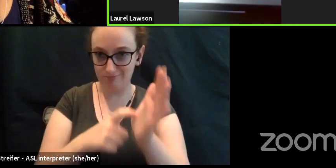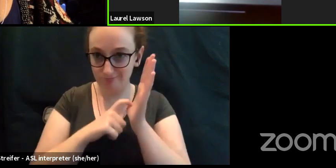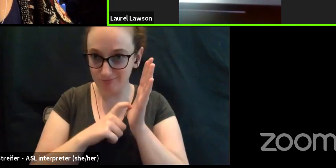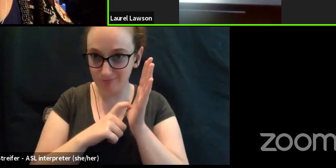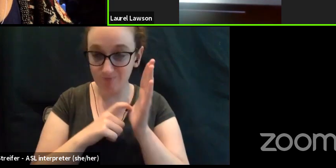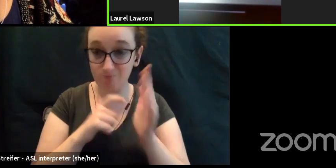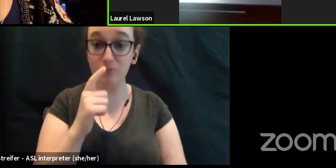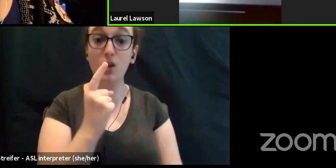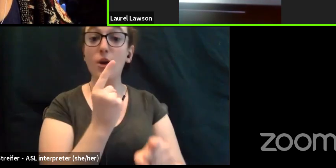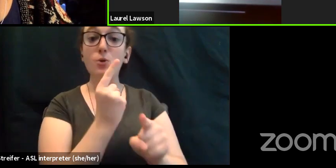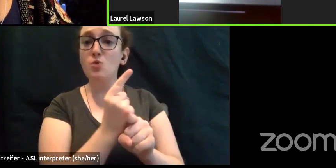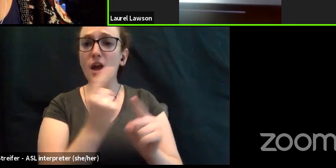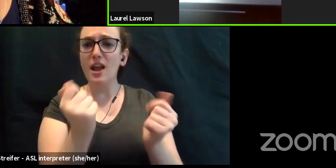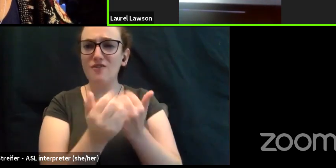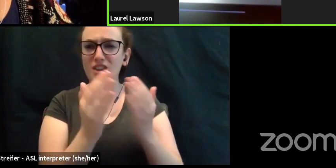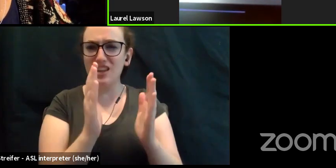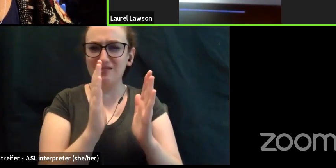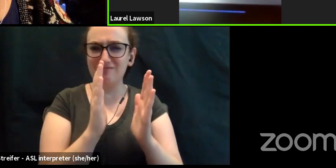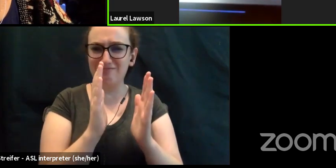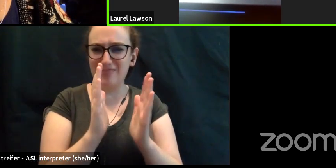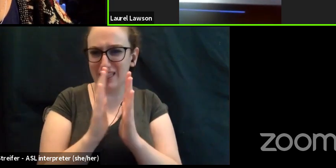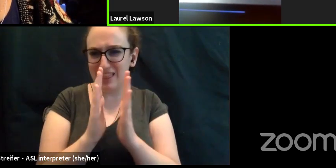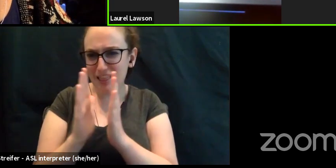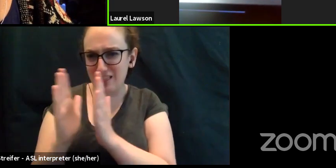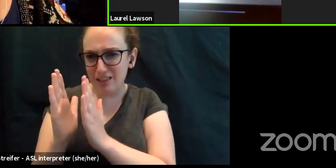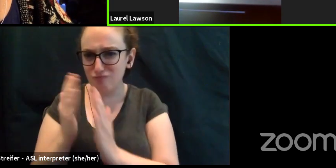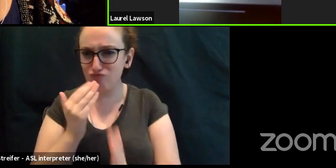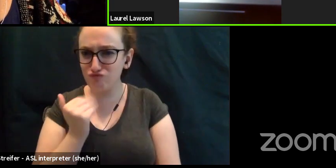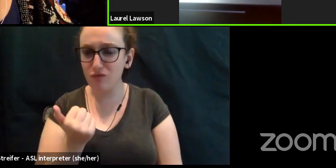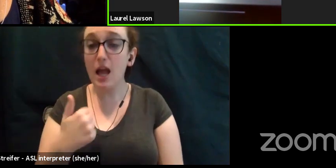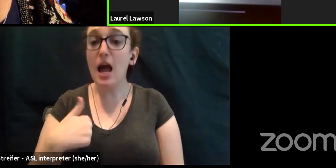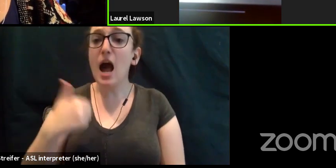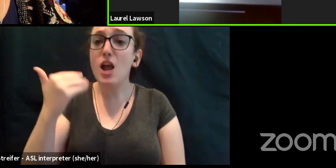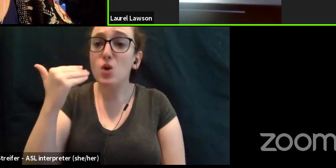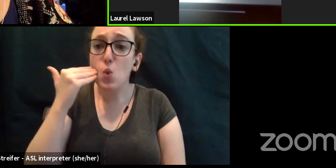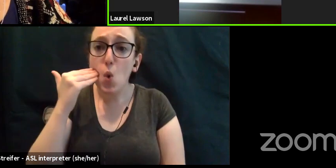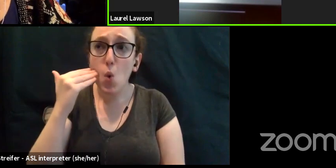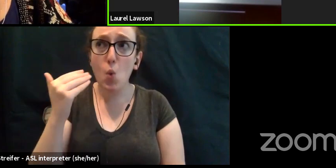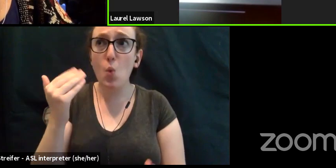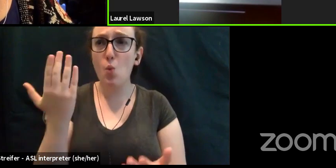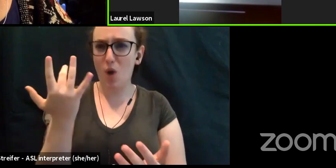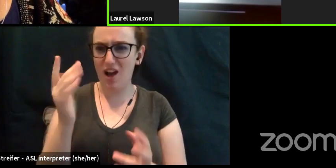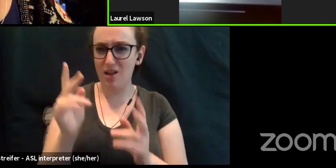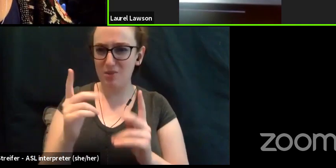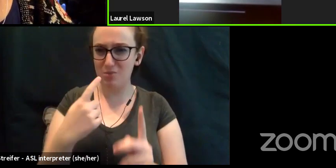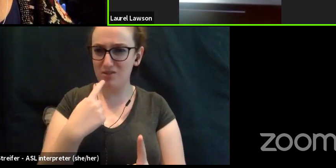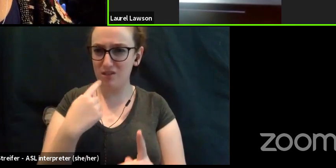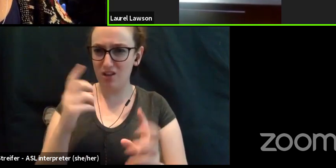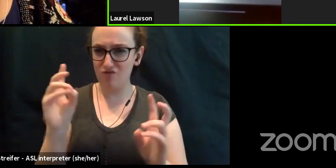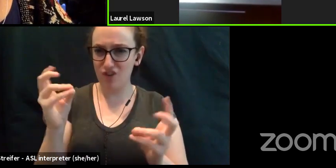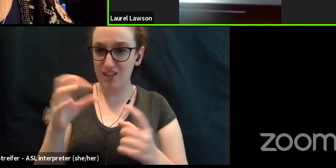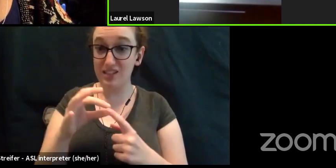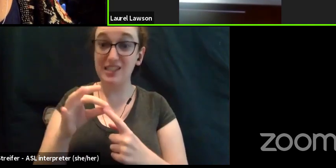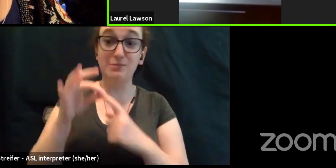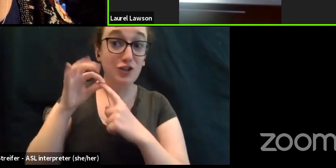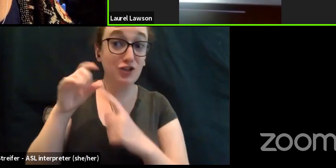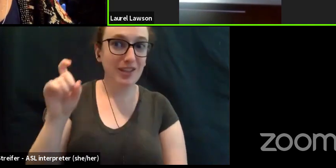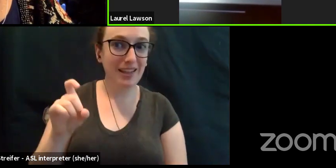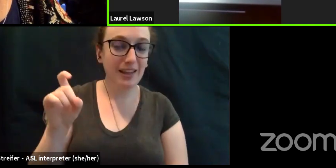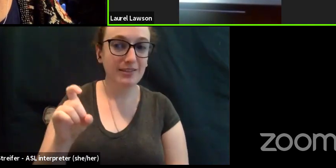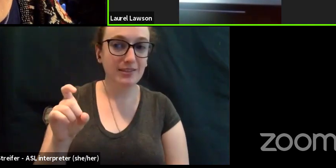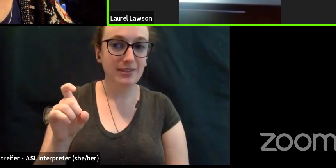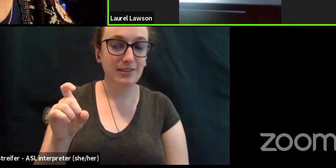I mean, honestly, I know where special needs came from, and if I could go back and wipe that